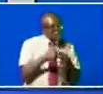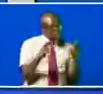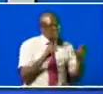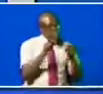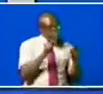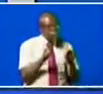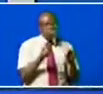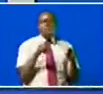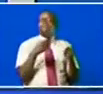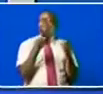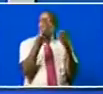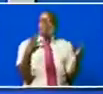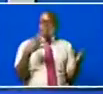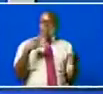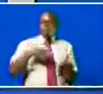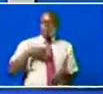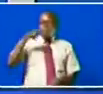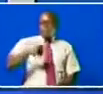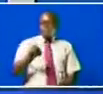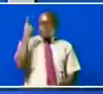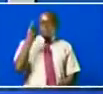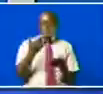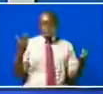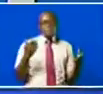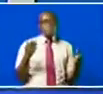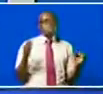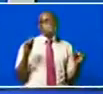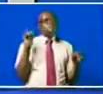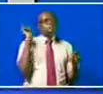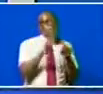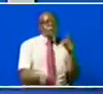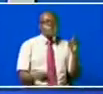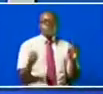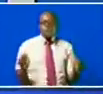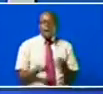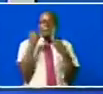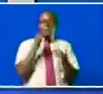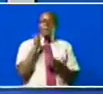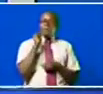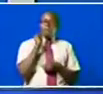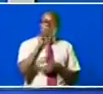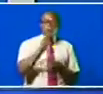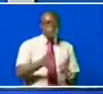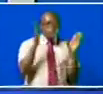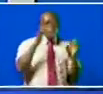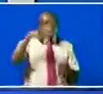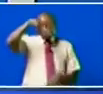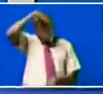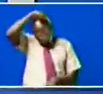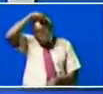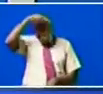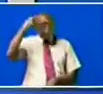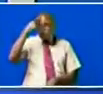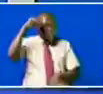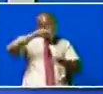So a whole lot of people need to understand things are not just going to happen just because, oh, you went to school and you have a degree. So you